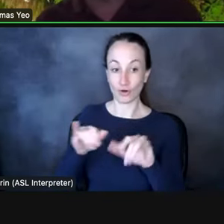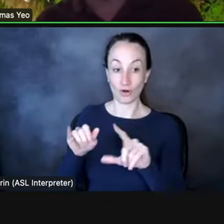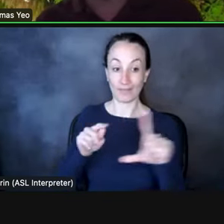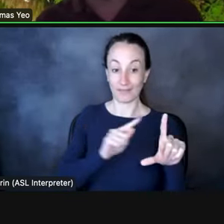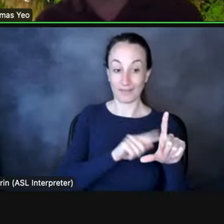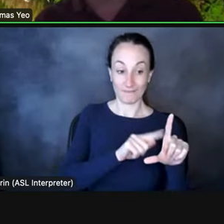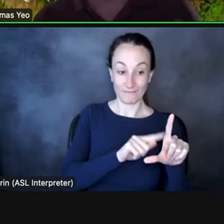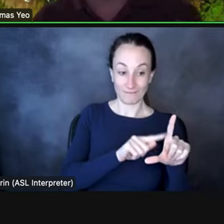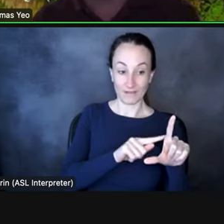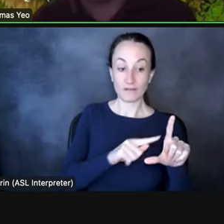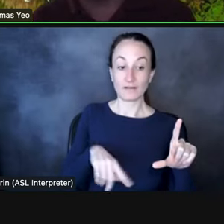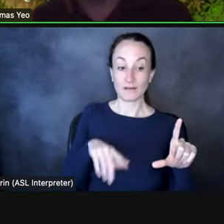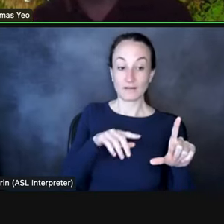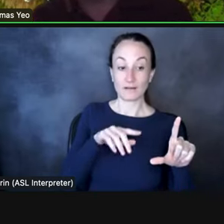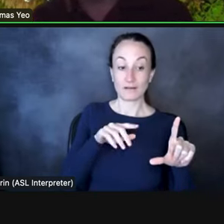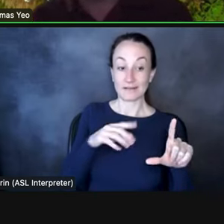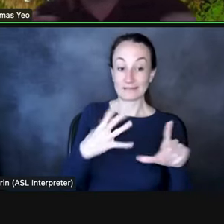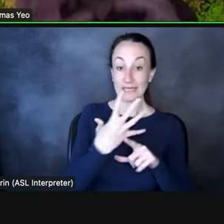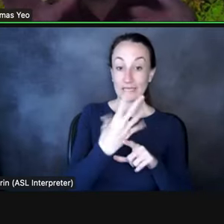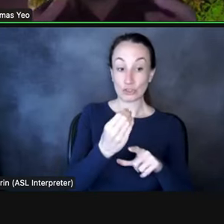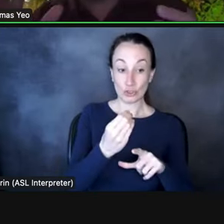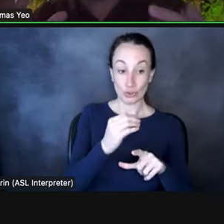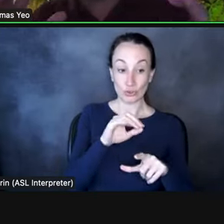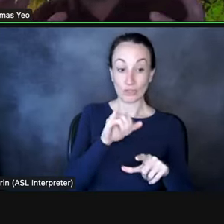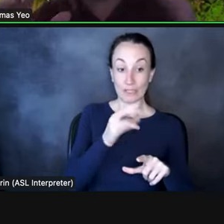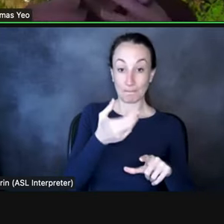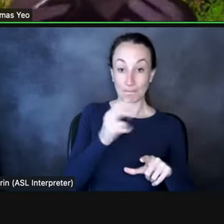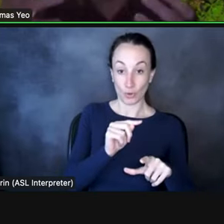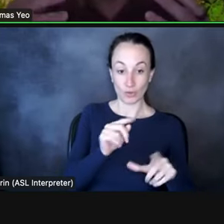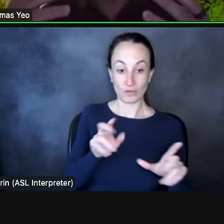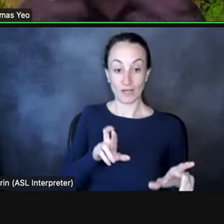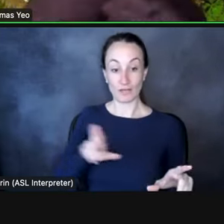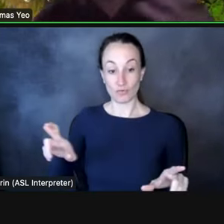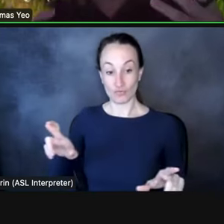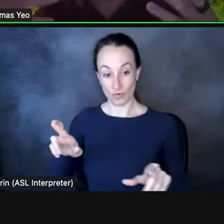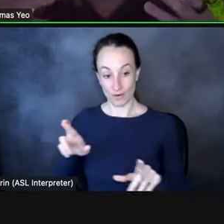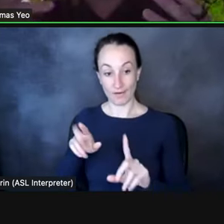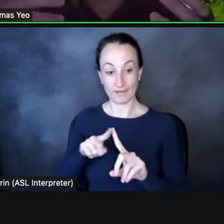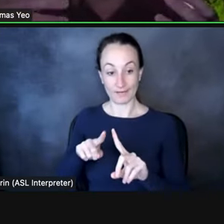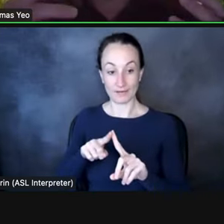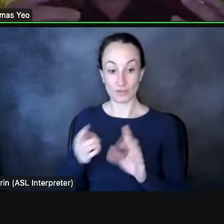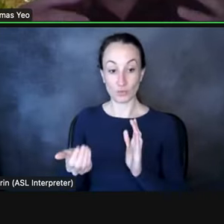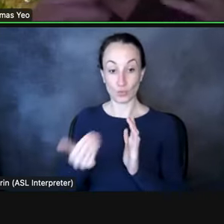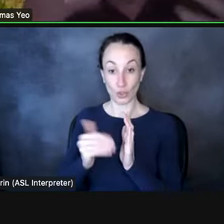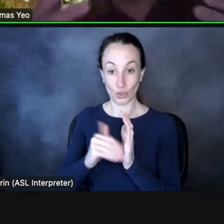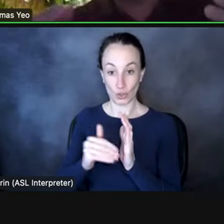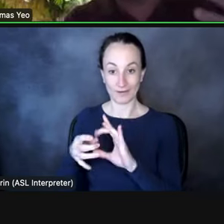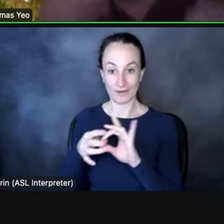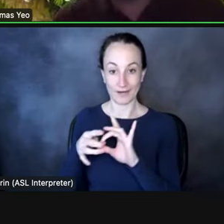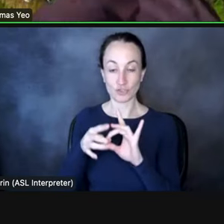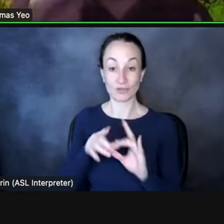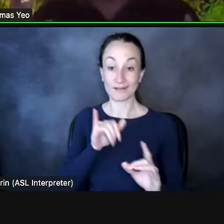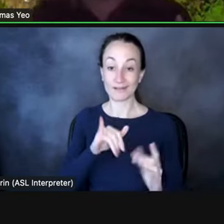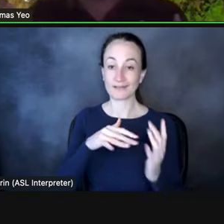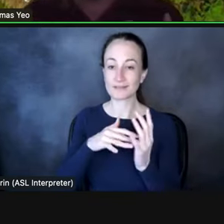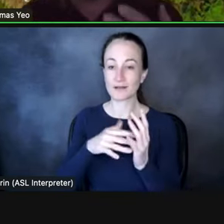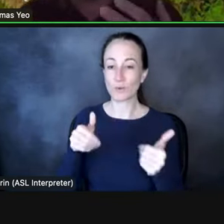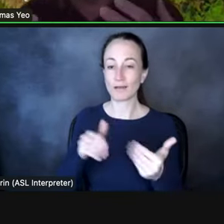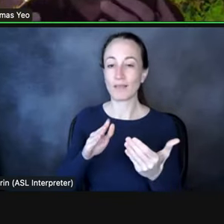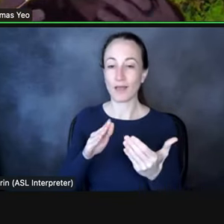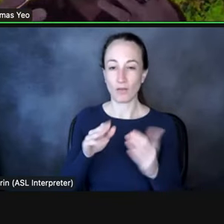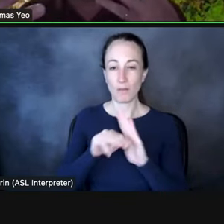and in the middle is the recurrent connection strength. So in this study, we actually allow the model parameters in each